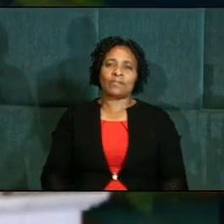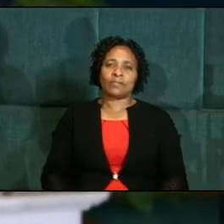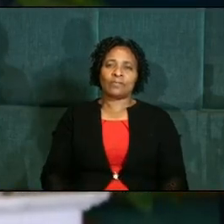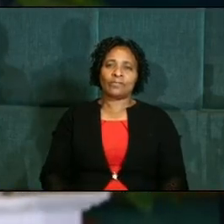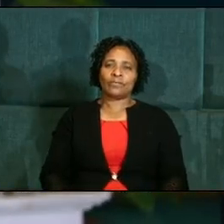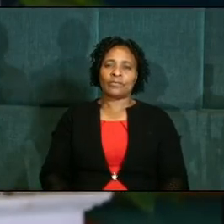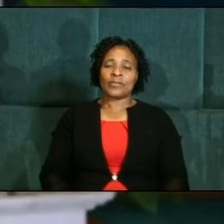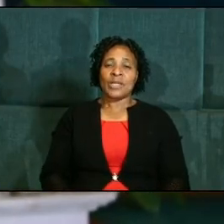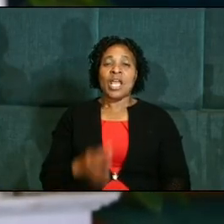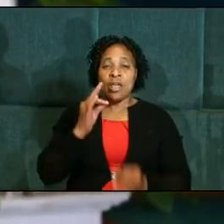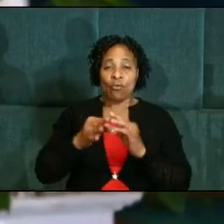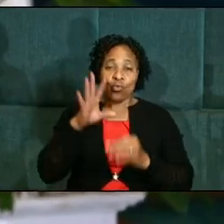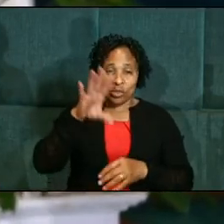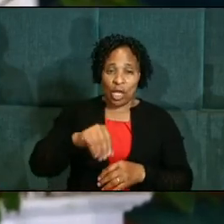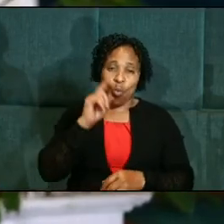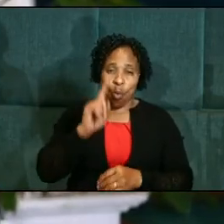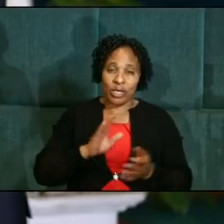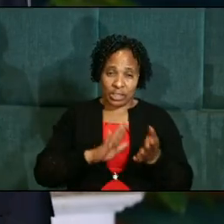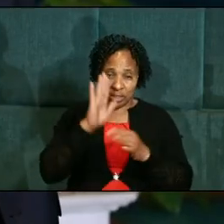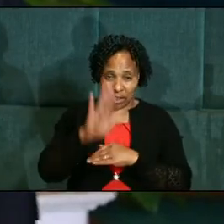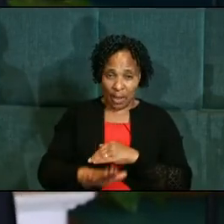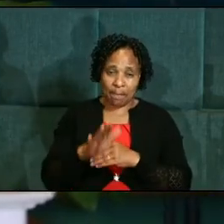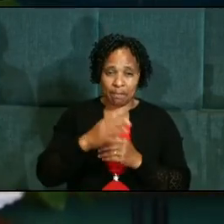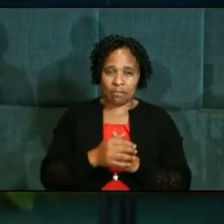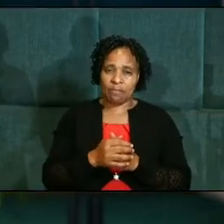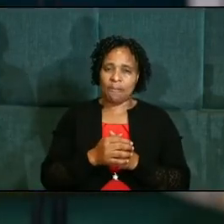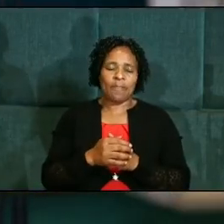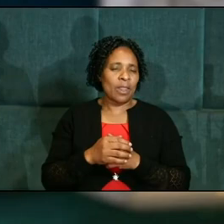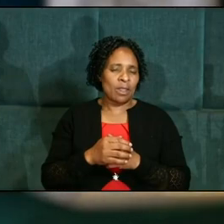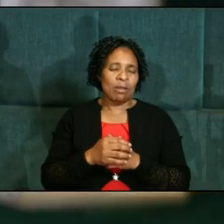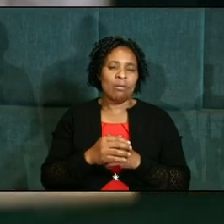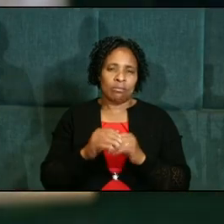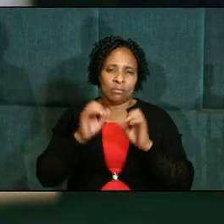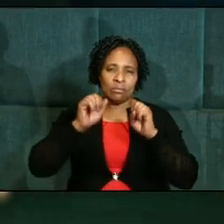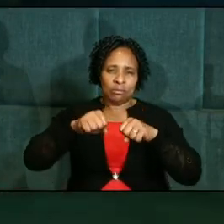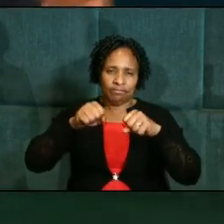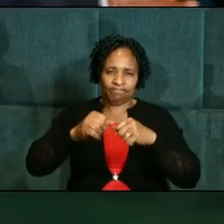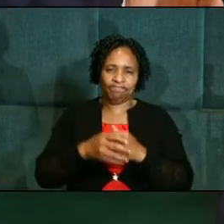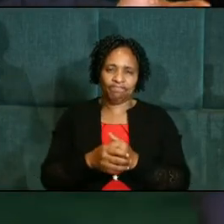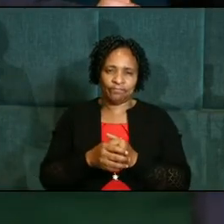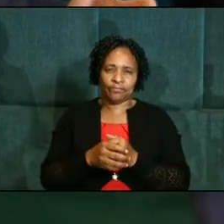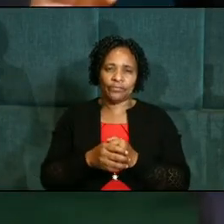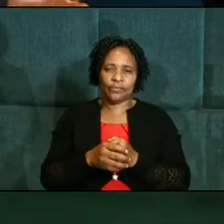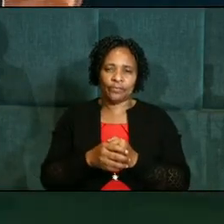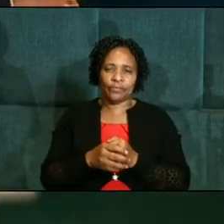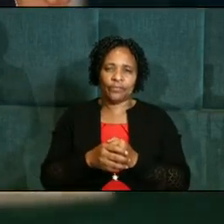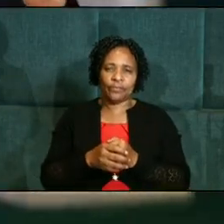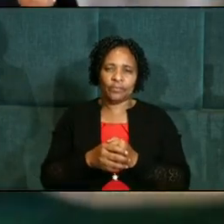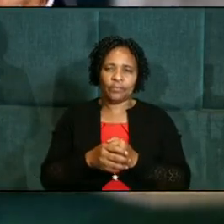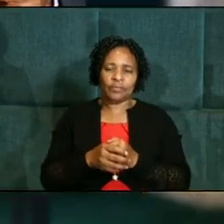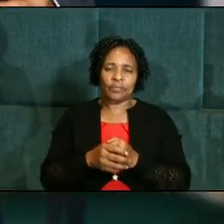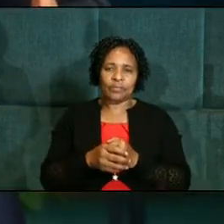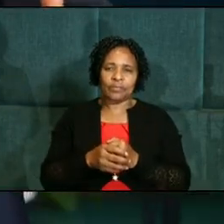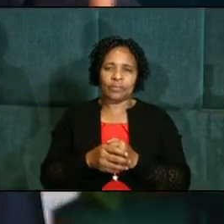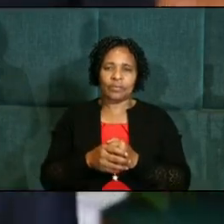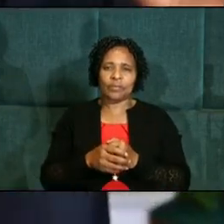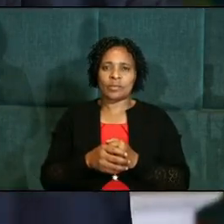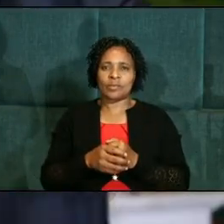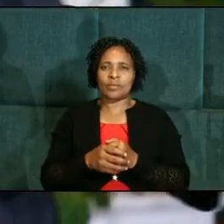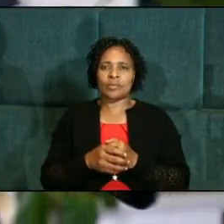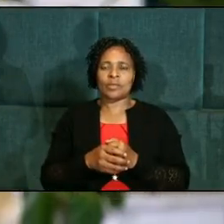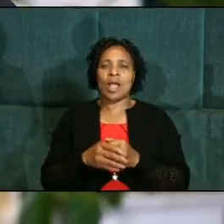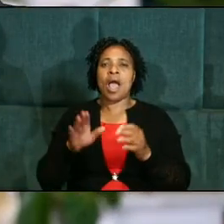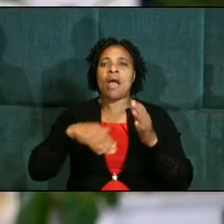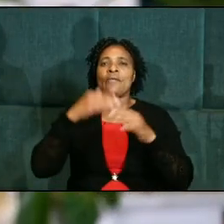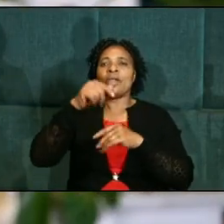If you take one step toward my Savior, my Son, you'll find his arms open. And